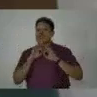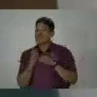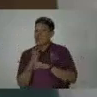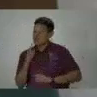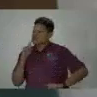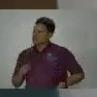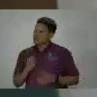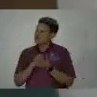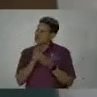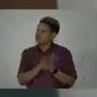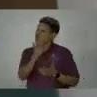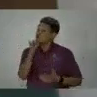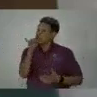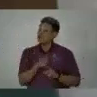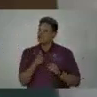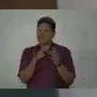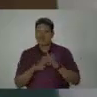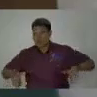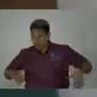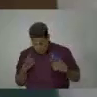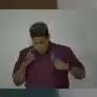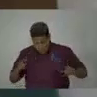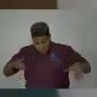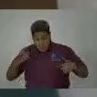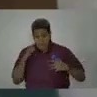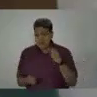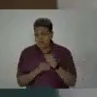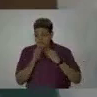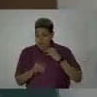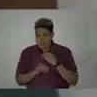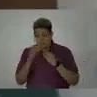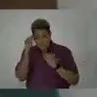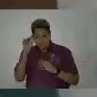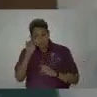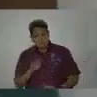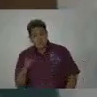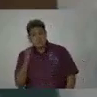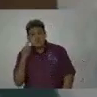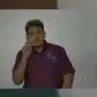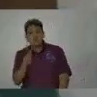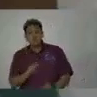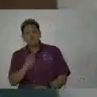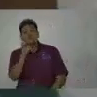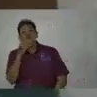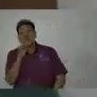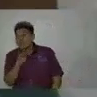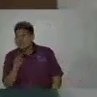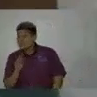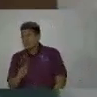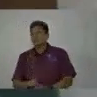is made in 2018 and a request not made for additional information, and you made a return in 2019,